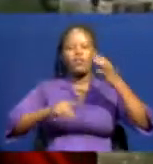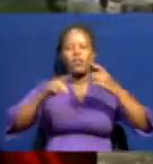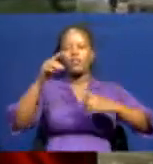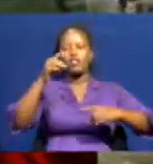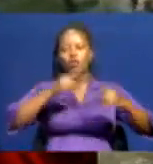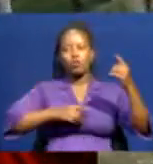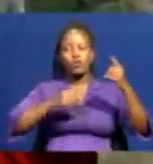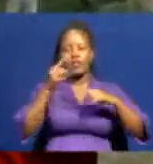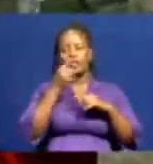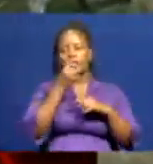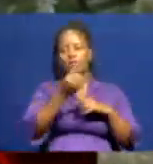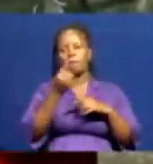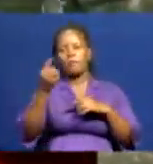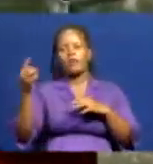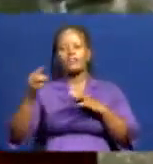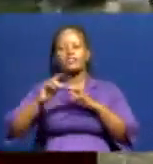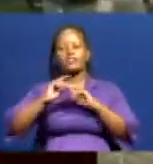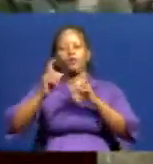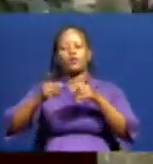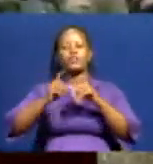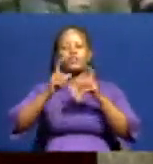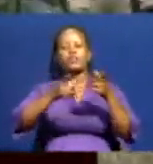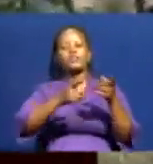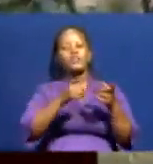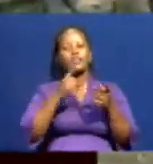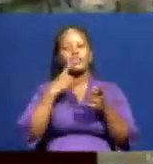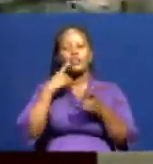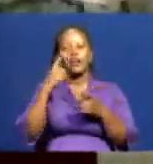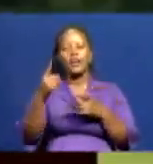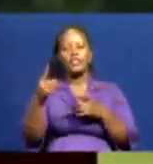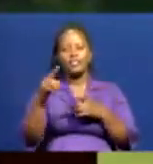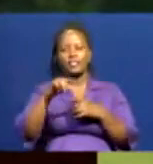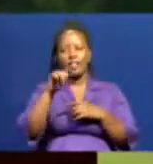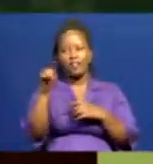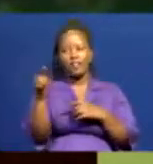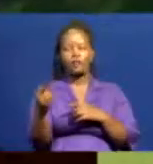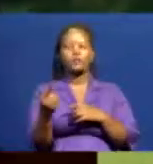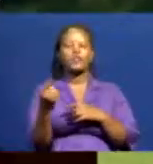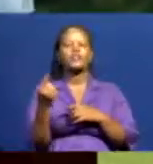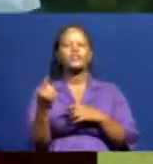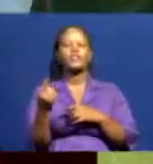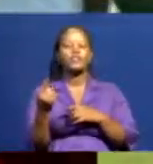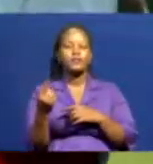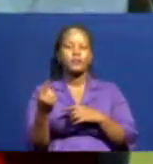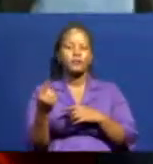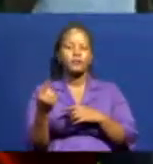finale each took home a cash prize of 100,000 Kenyan shillings.